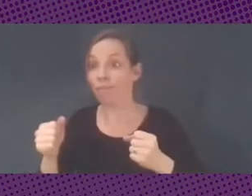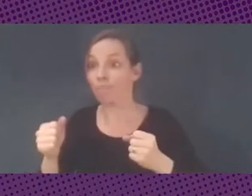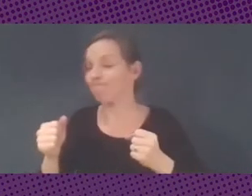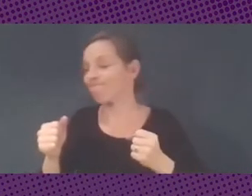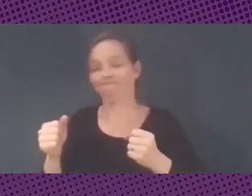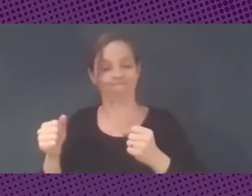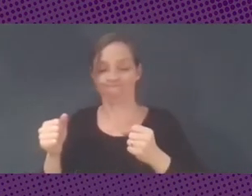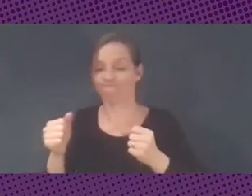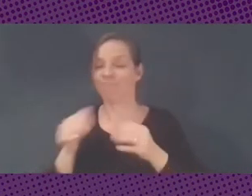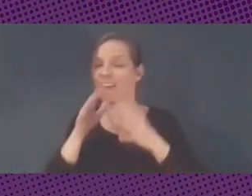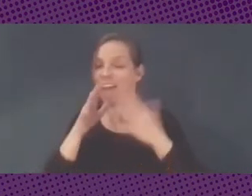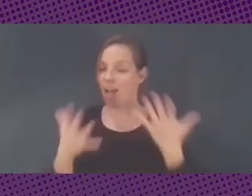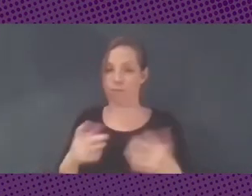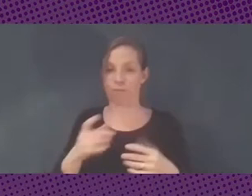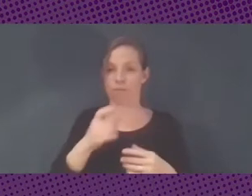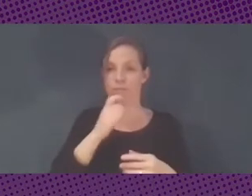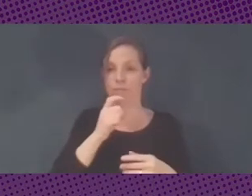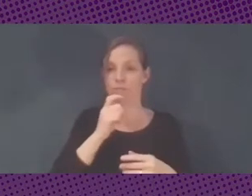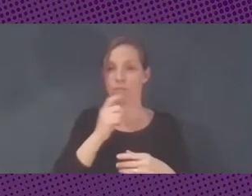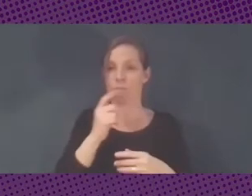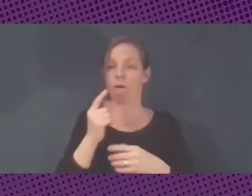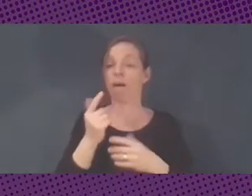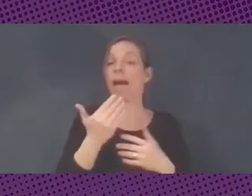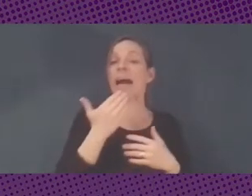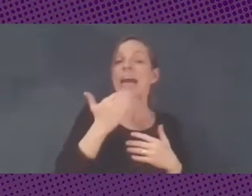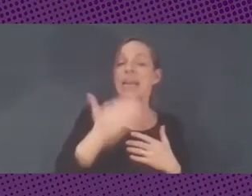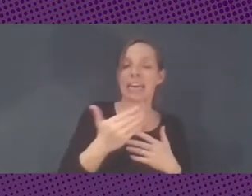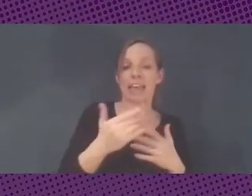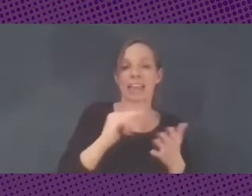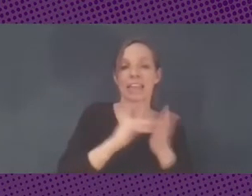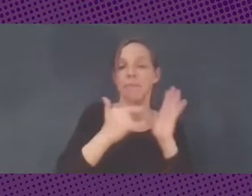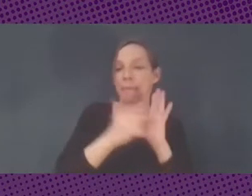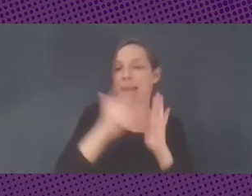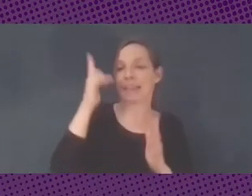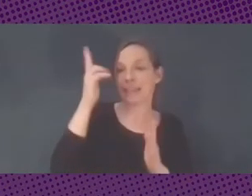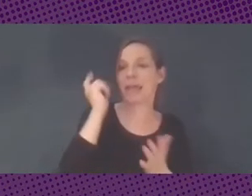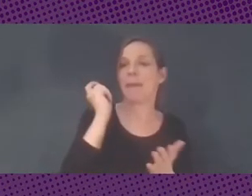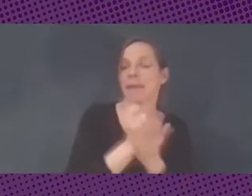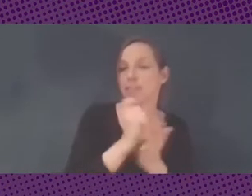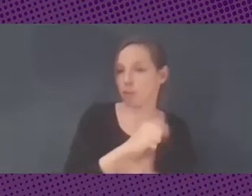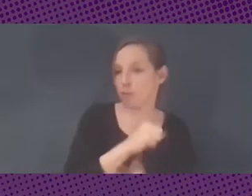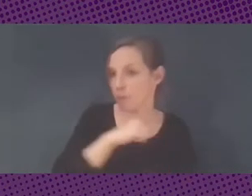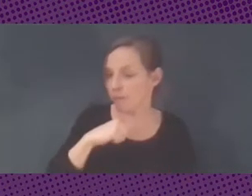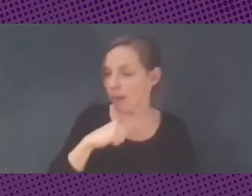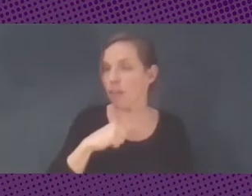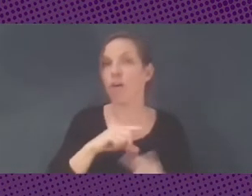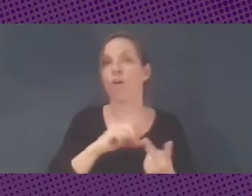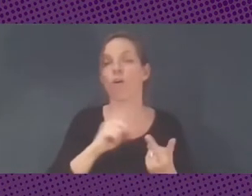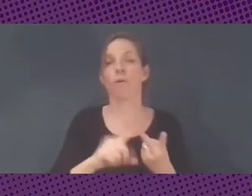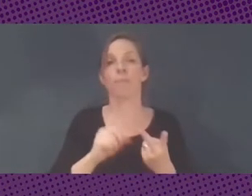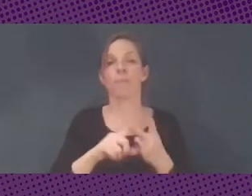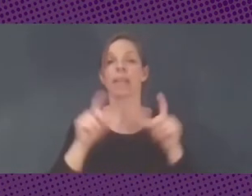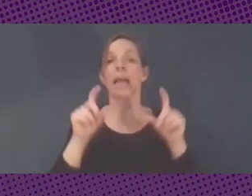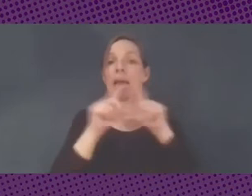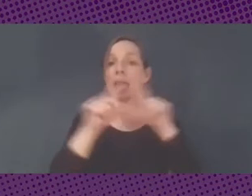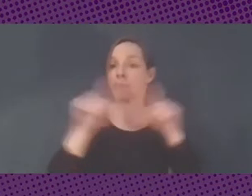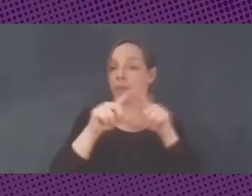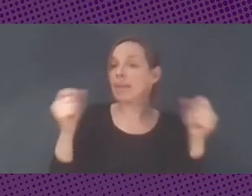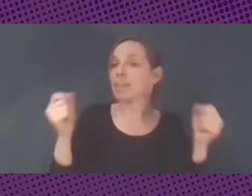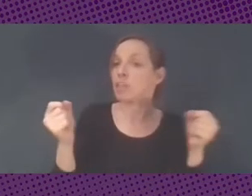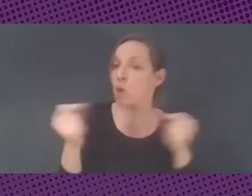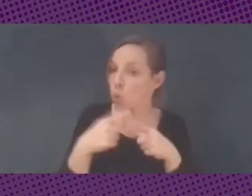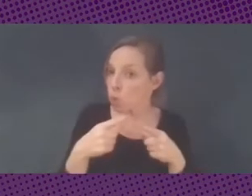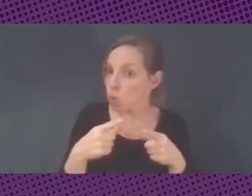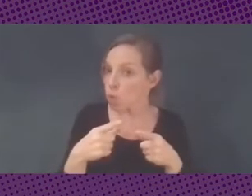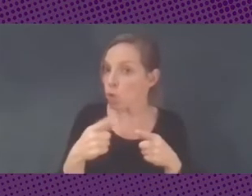companies, which save through private pension funds or public pension funds. And we hope to draw on these in the future in order to be able to